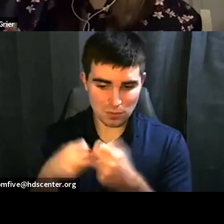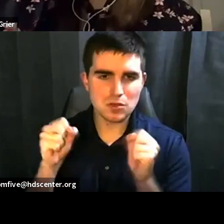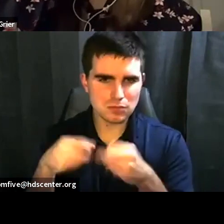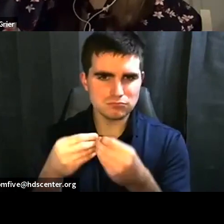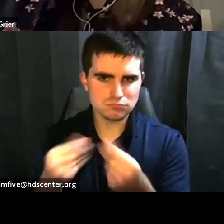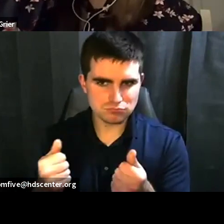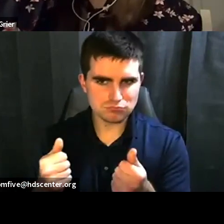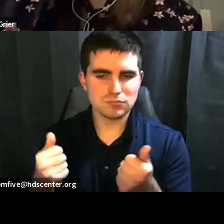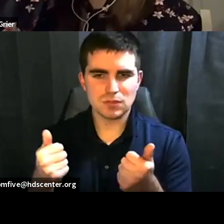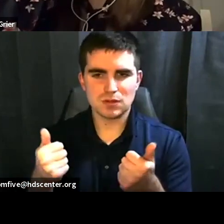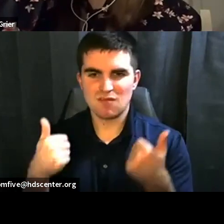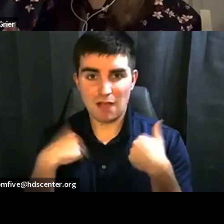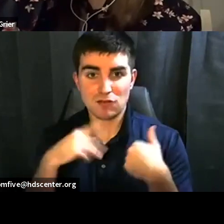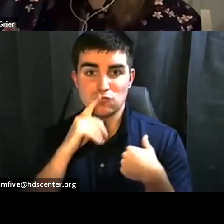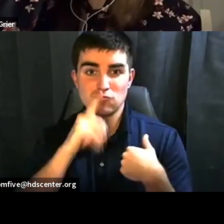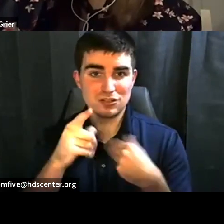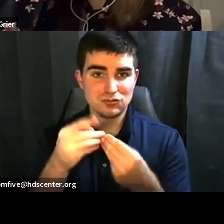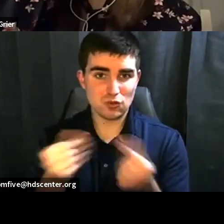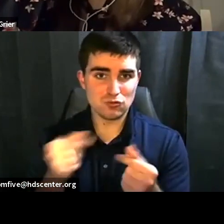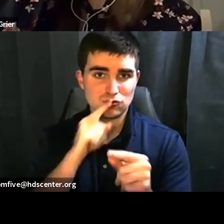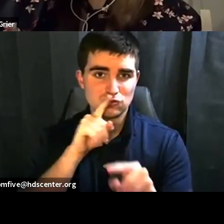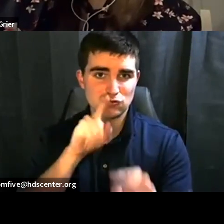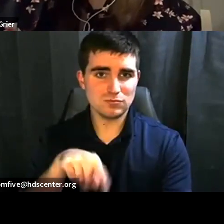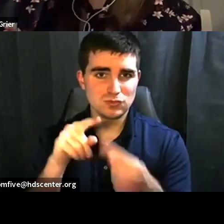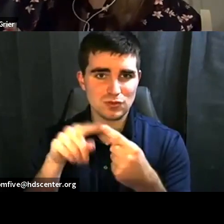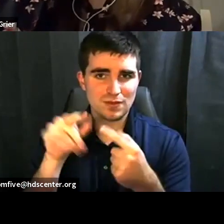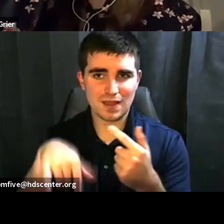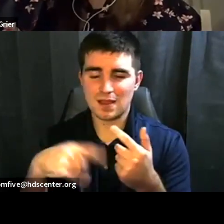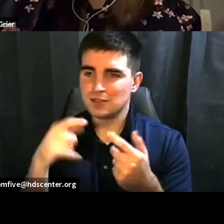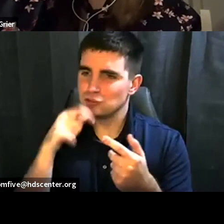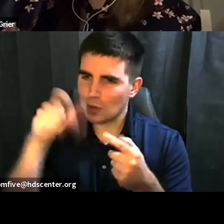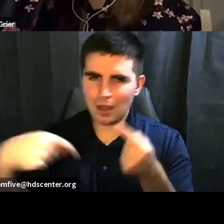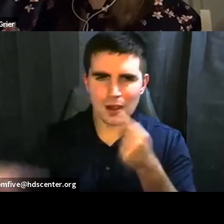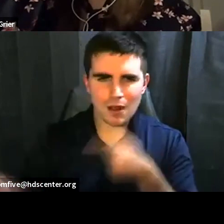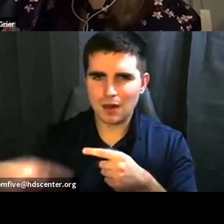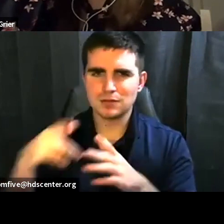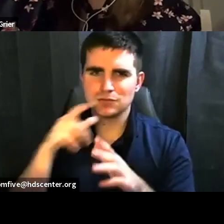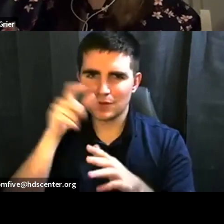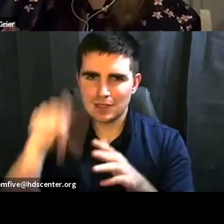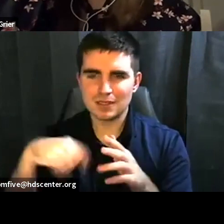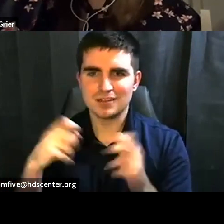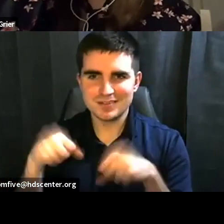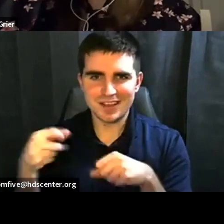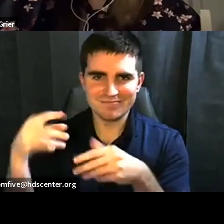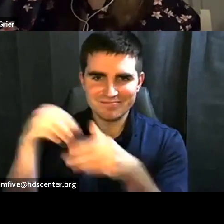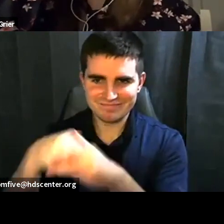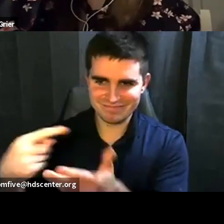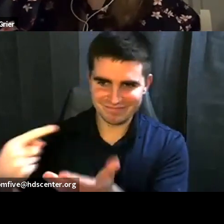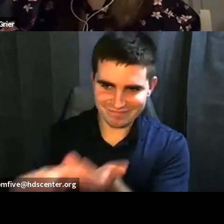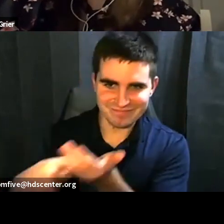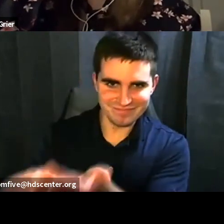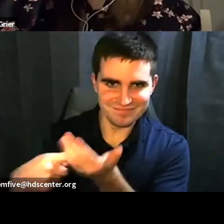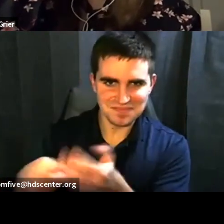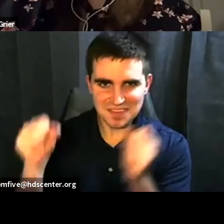There are pragmatic solutions to this. We don't need to get in fights with each other. We can just get in a room and like hash this out and figure